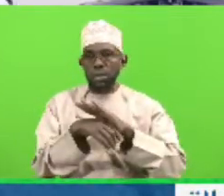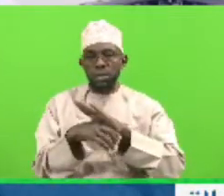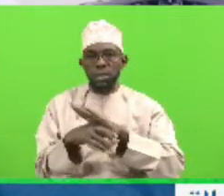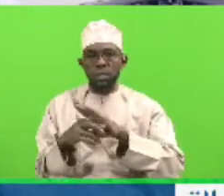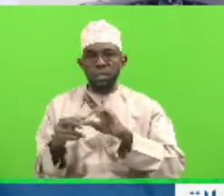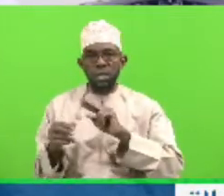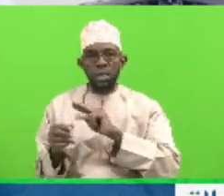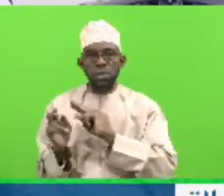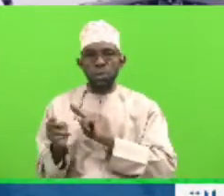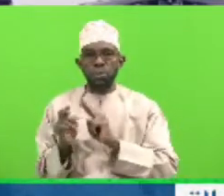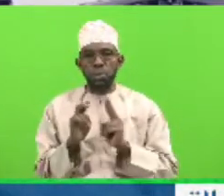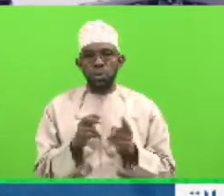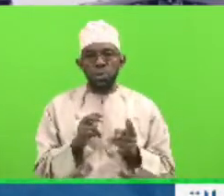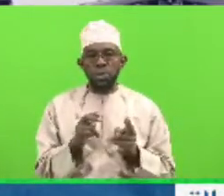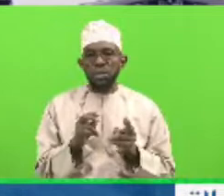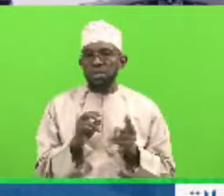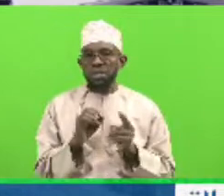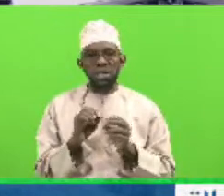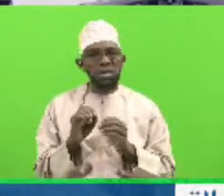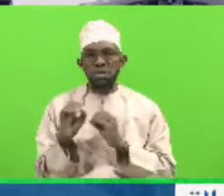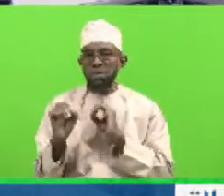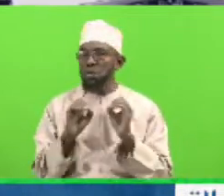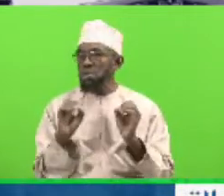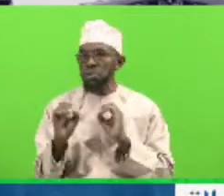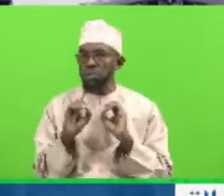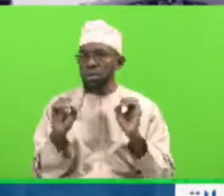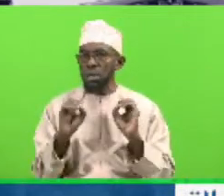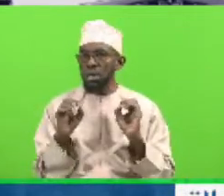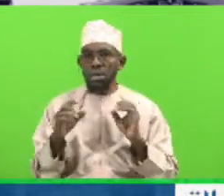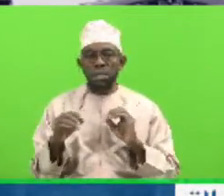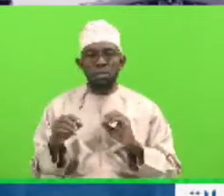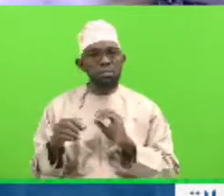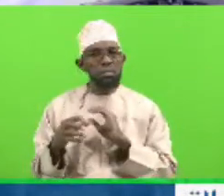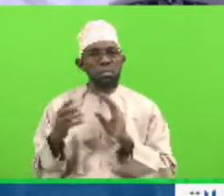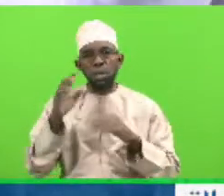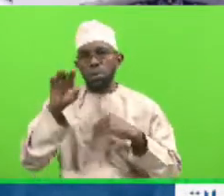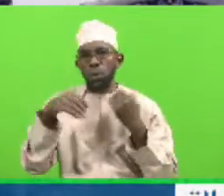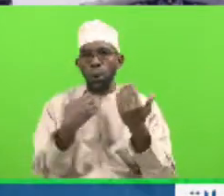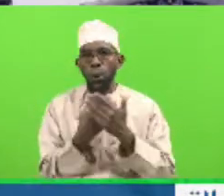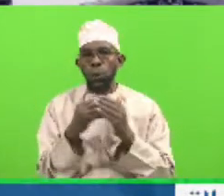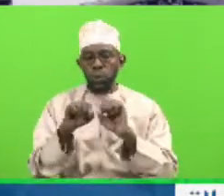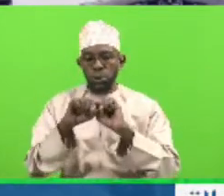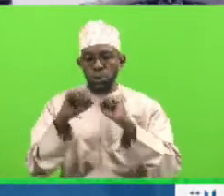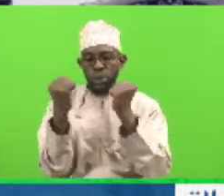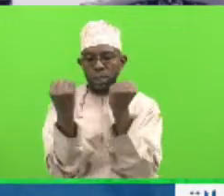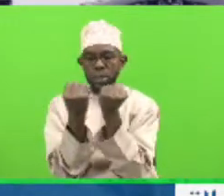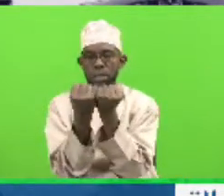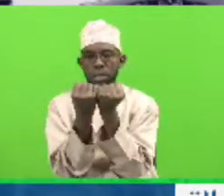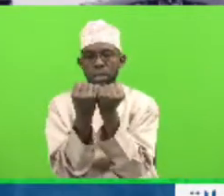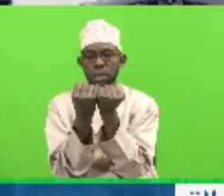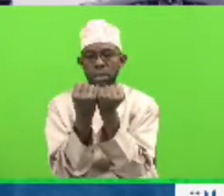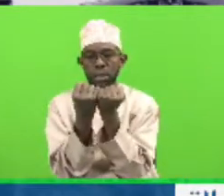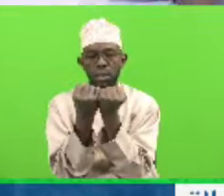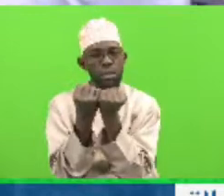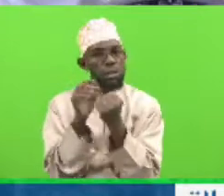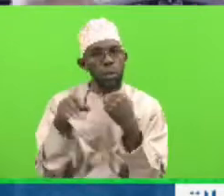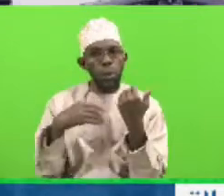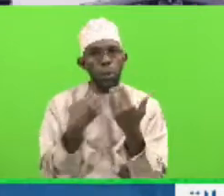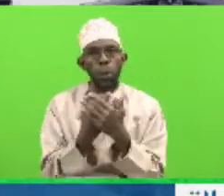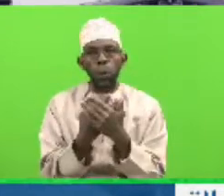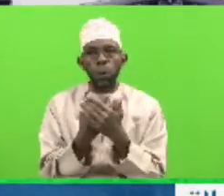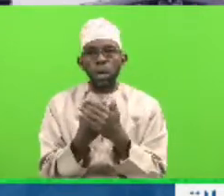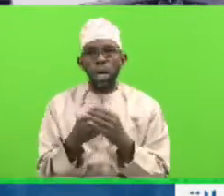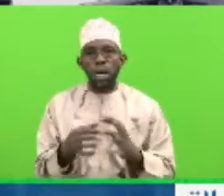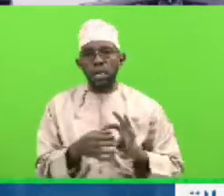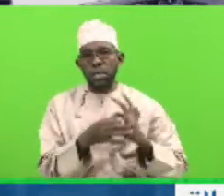unnatural. It was considered an unnatural act virtually by all societies, by all